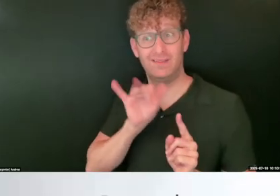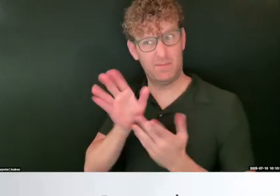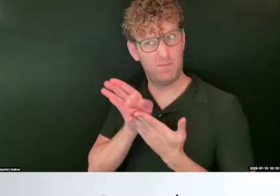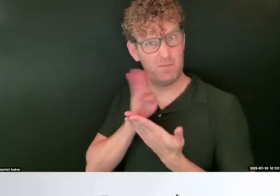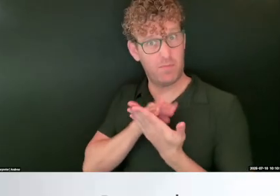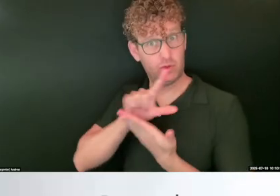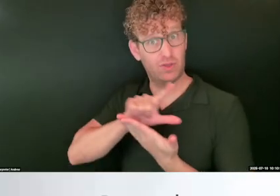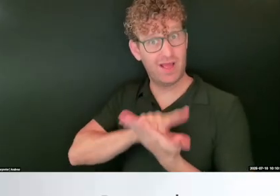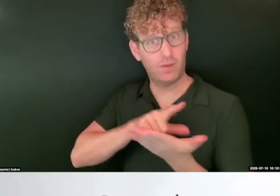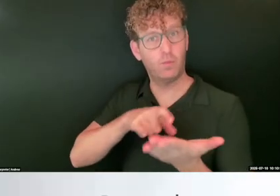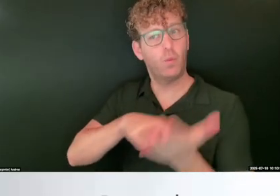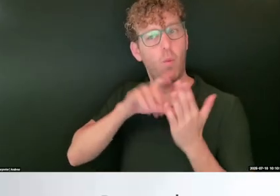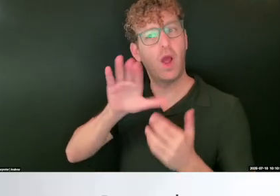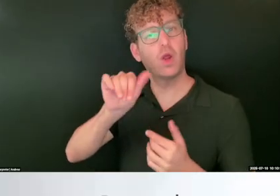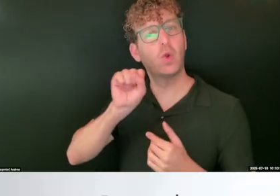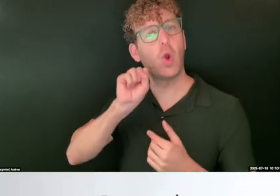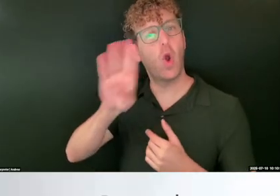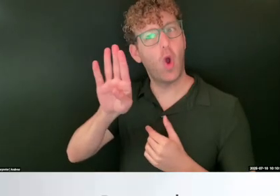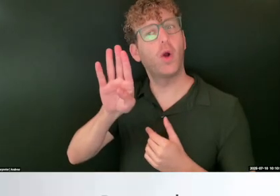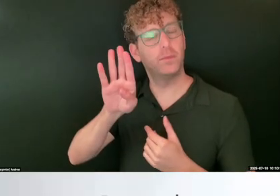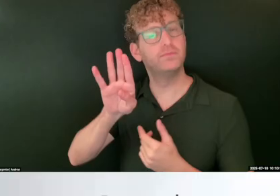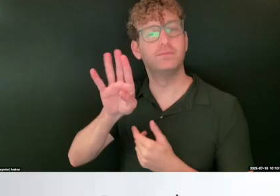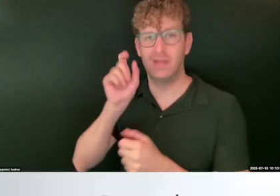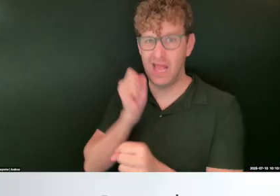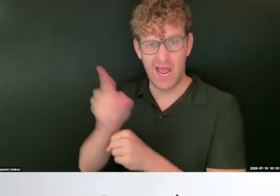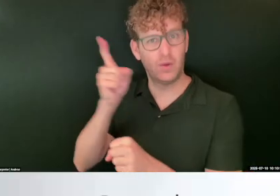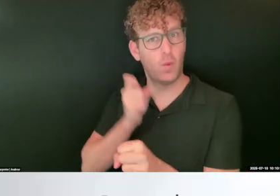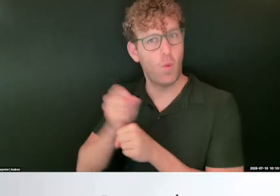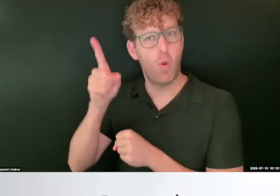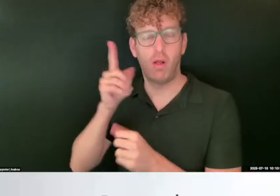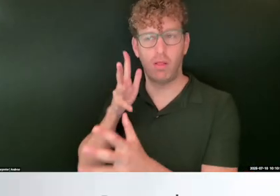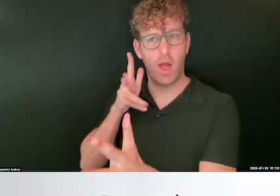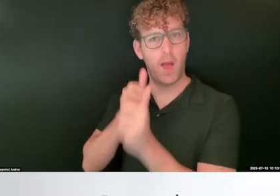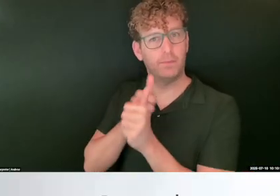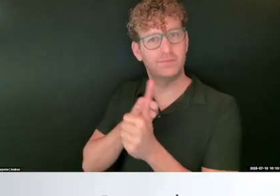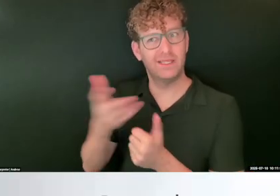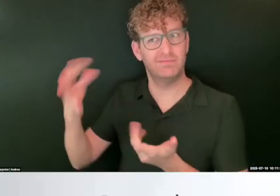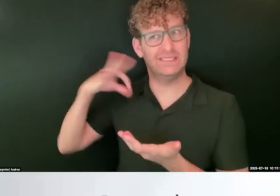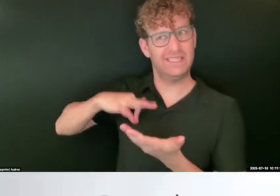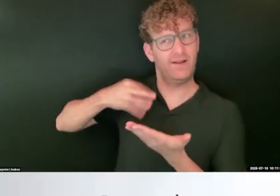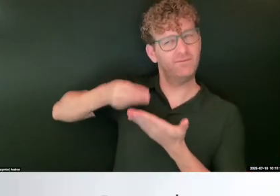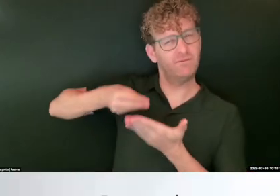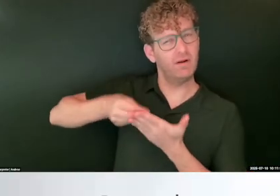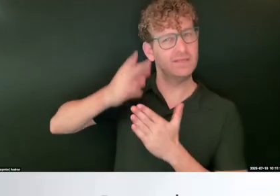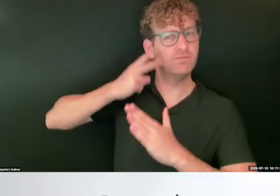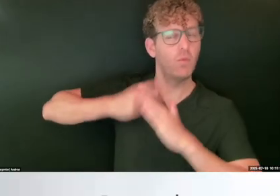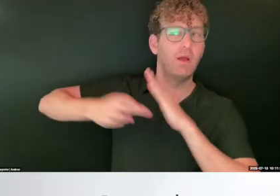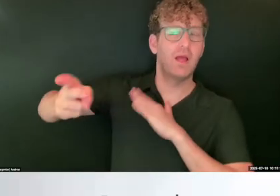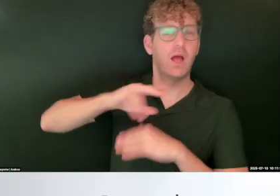to annually update its incentive funding forecast through January 1 of 2030.